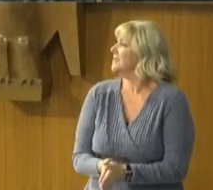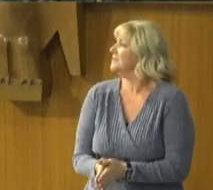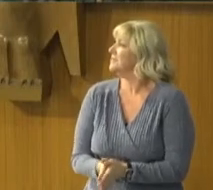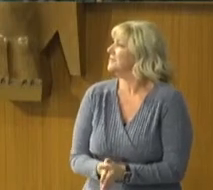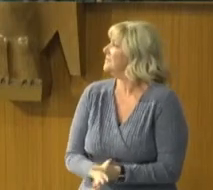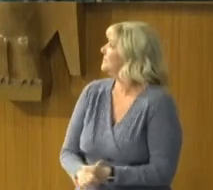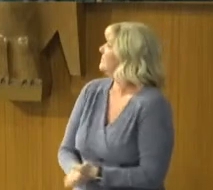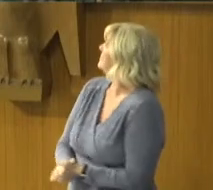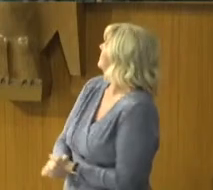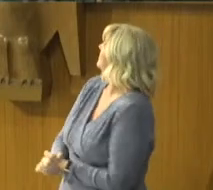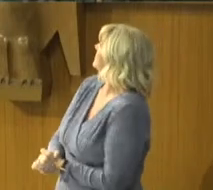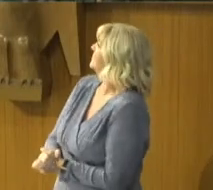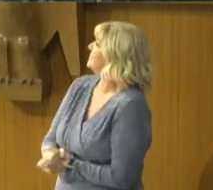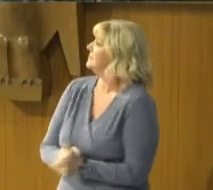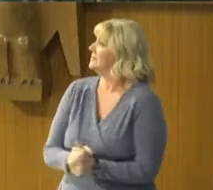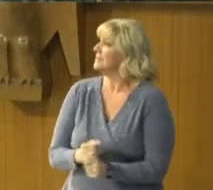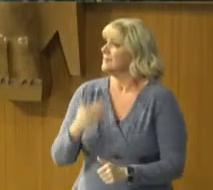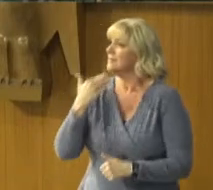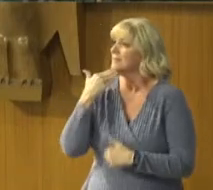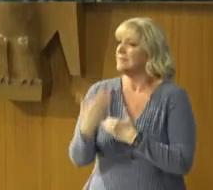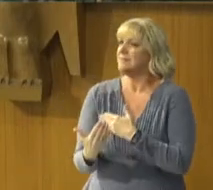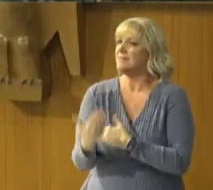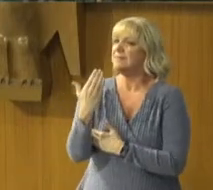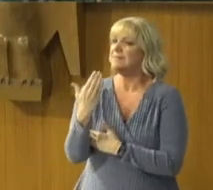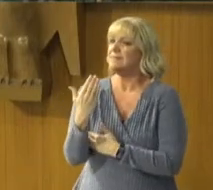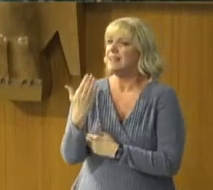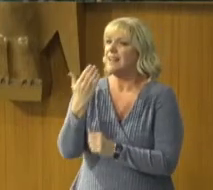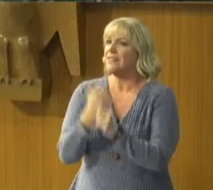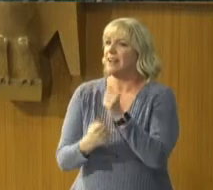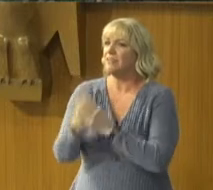Good morning, if everyone could scoot towards the middle.